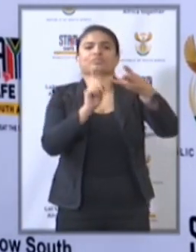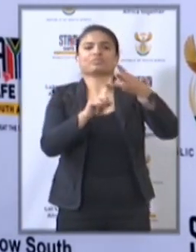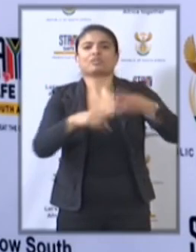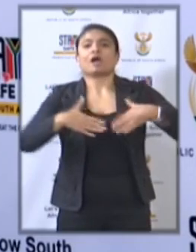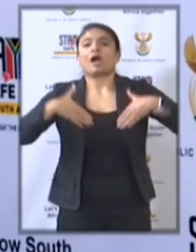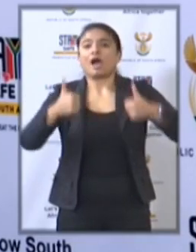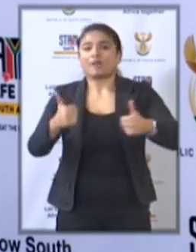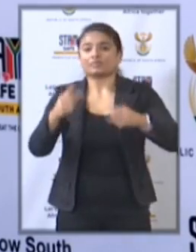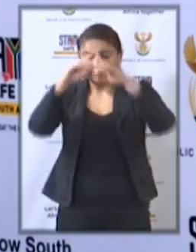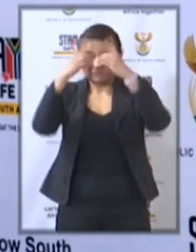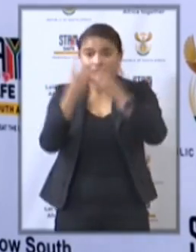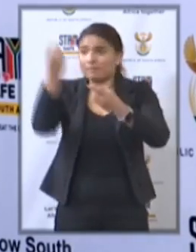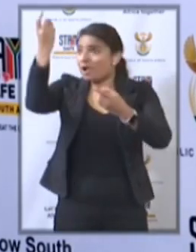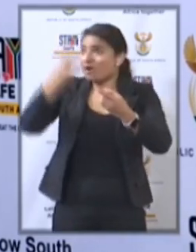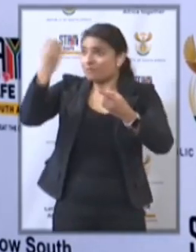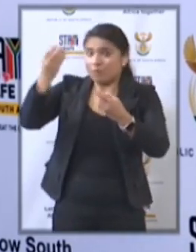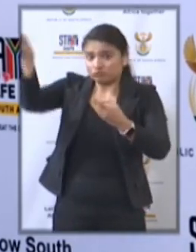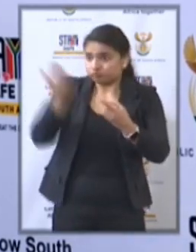department.